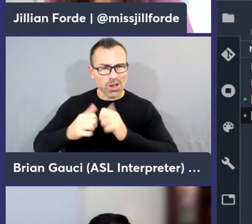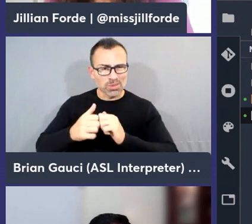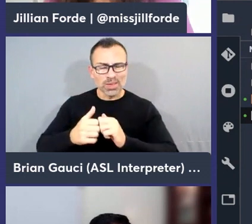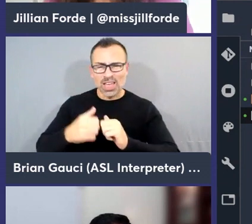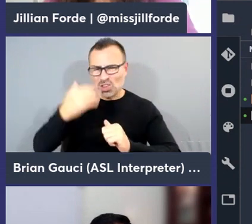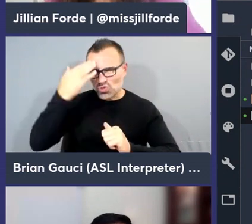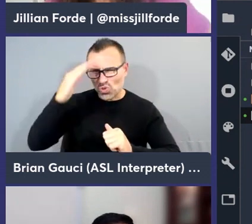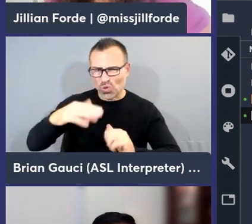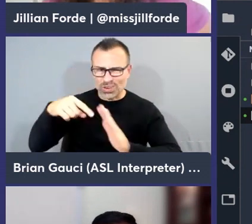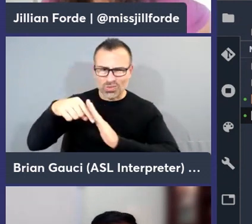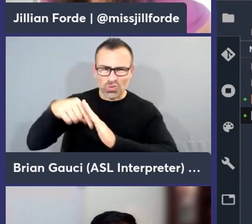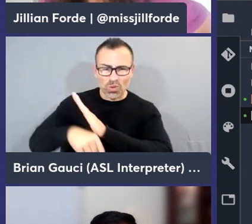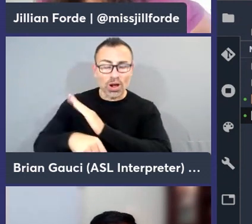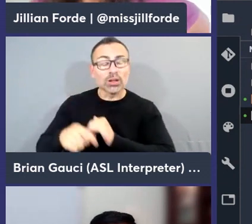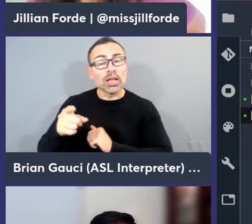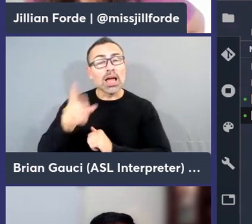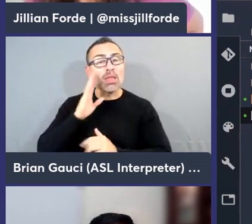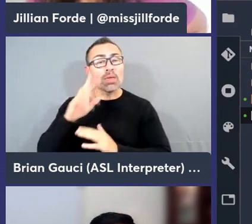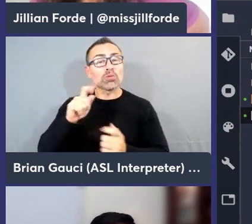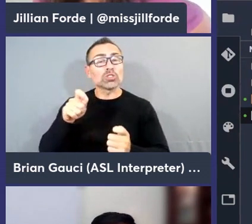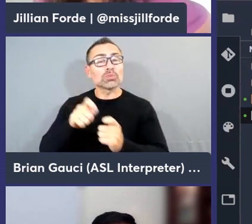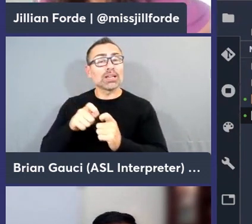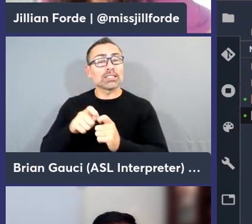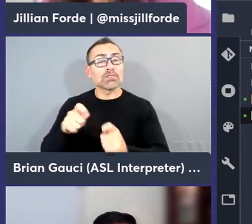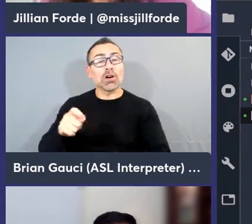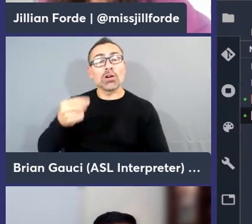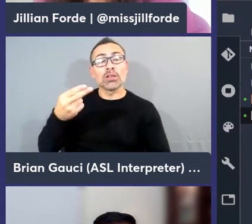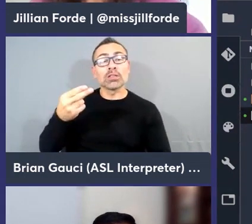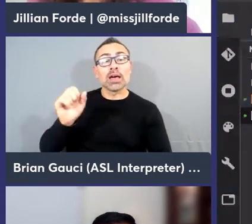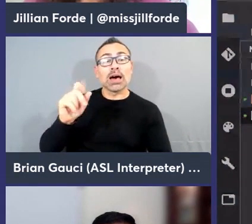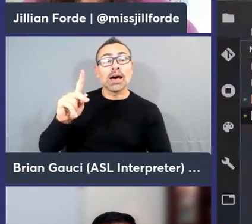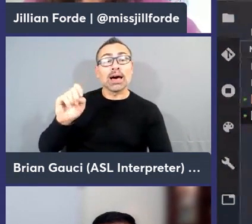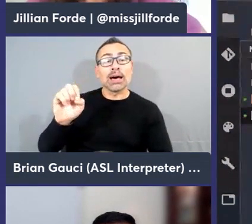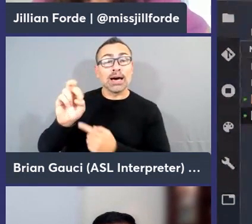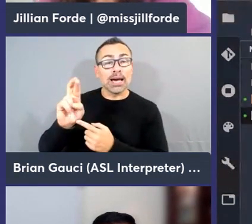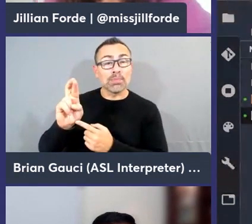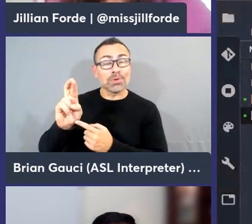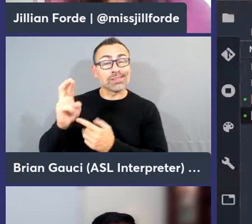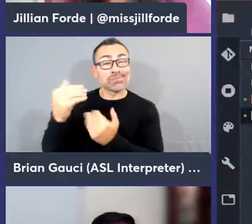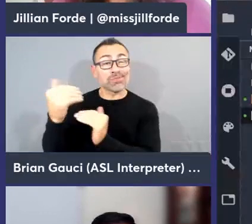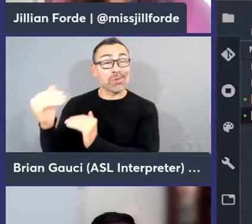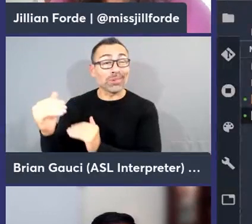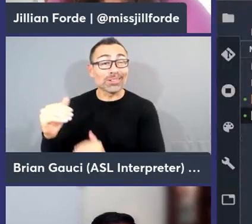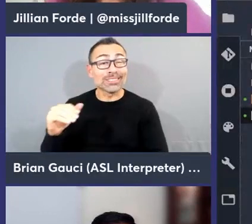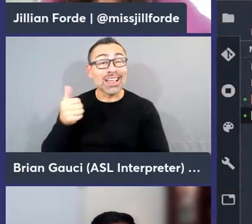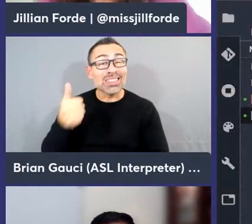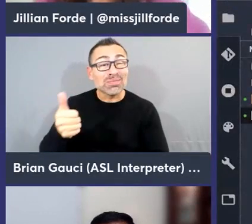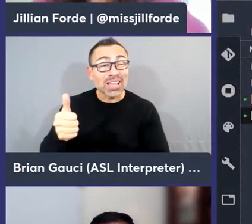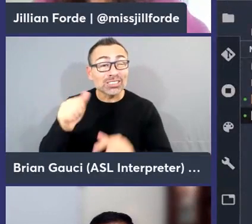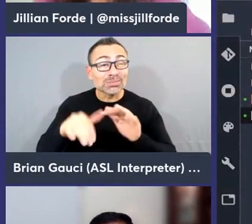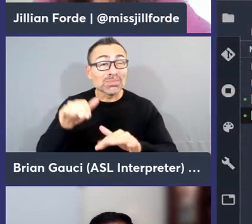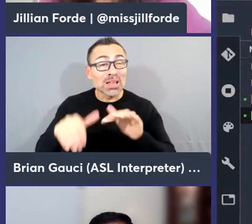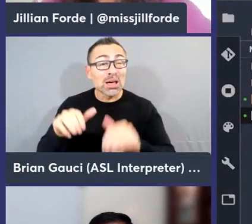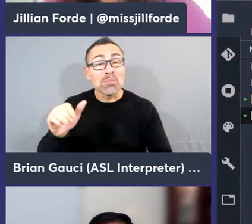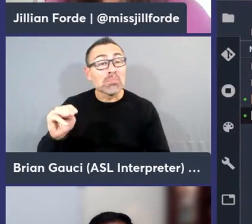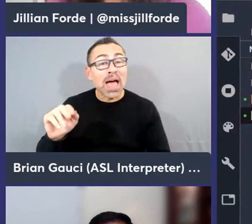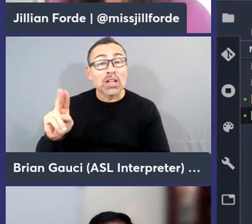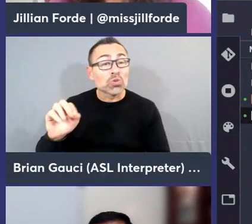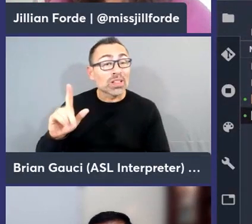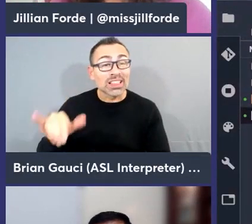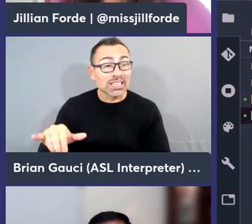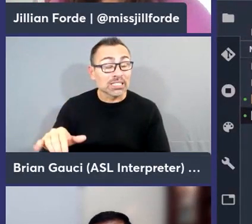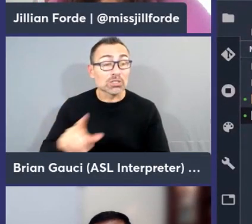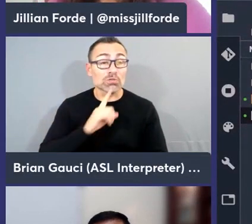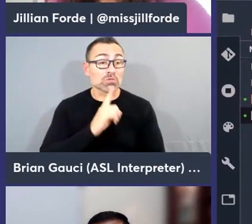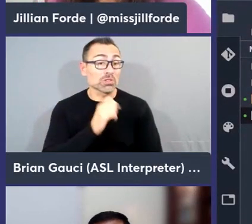the hyperparameters manually, right? So you really, I mean, if I go back to this, you really don't need to search. If